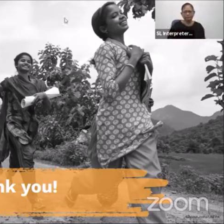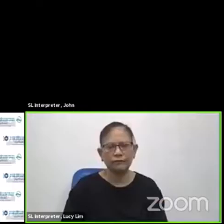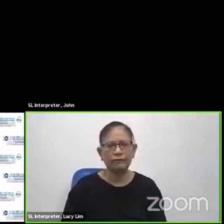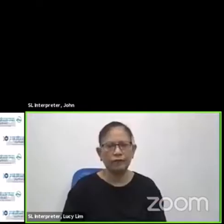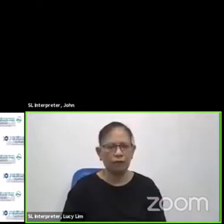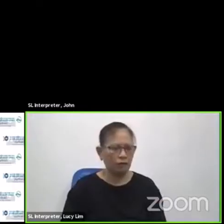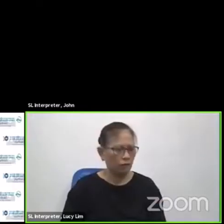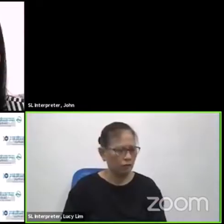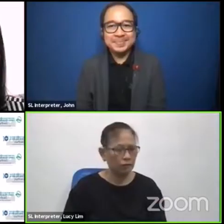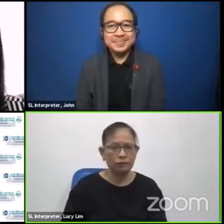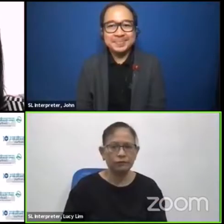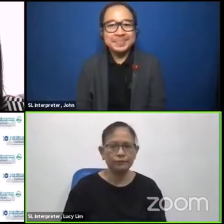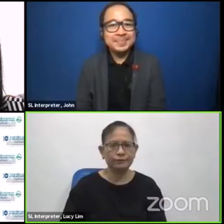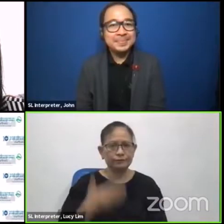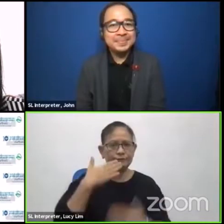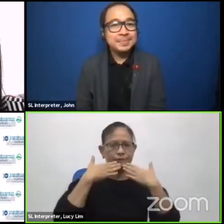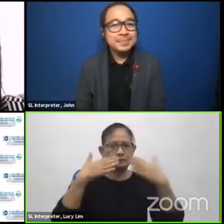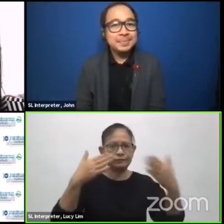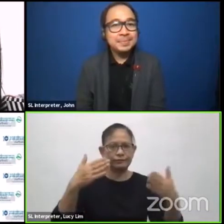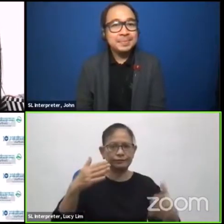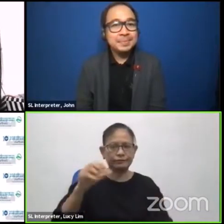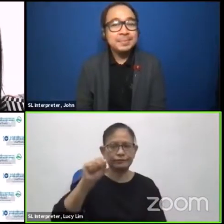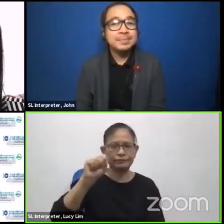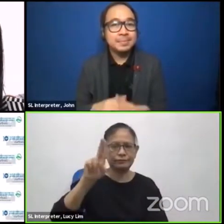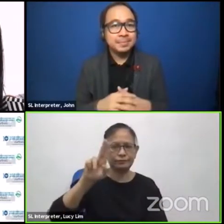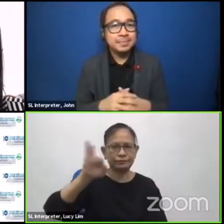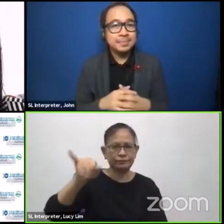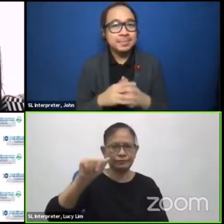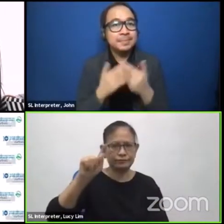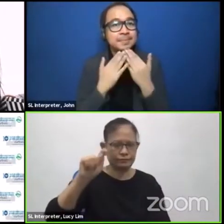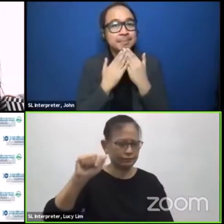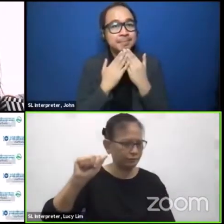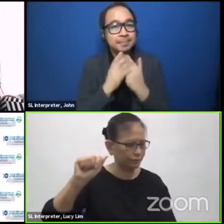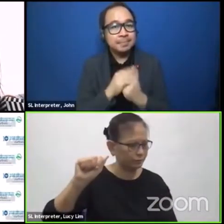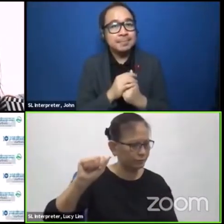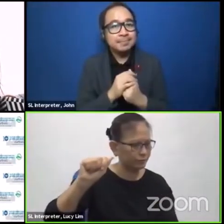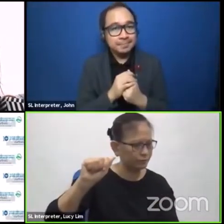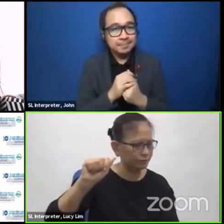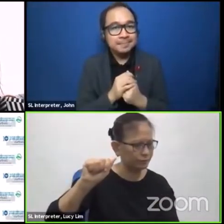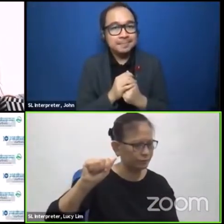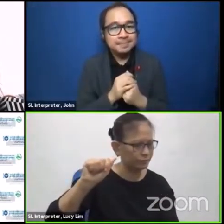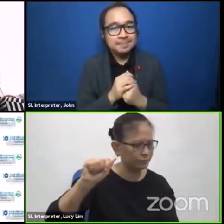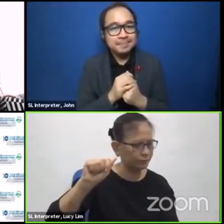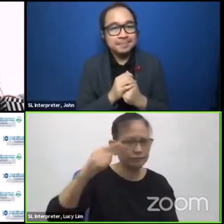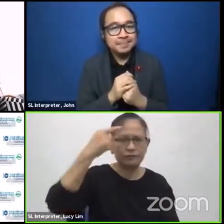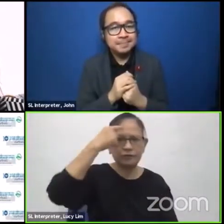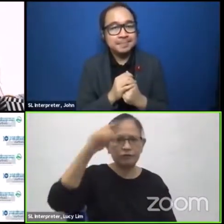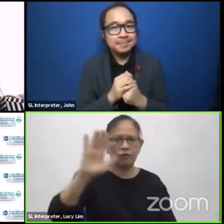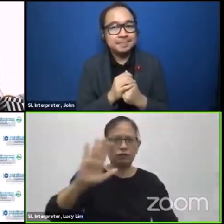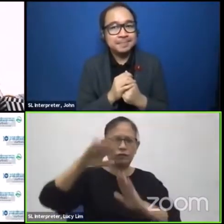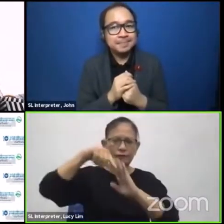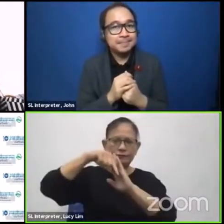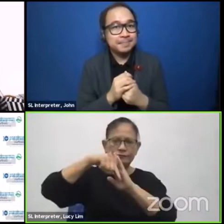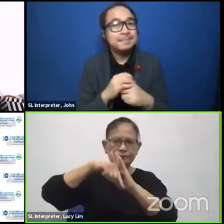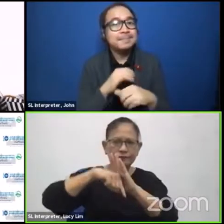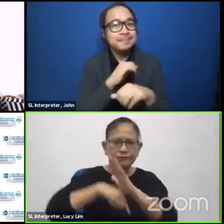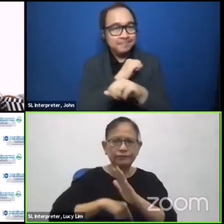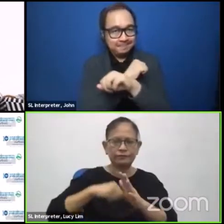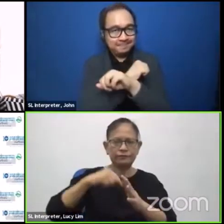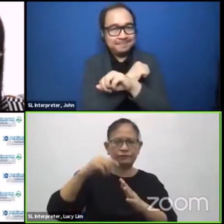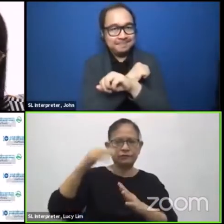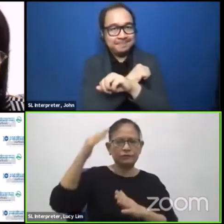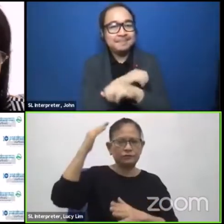Thank you so much, Sujata, for keeping up the time and for your very insightful speech on addressing